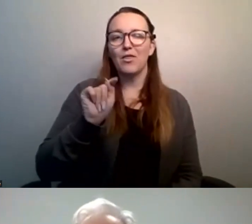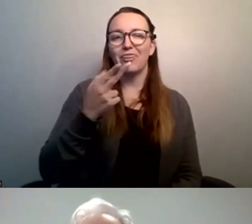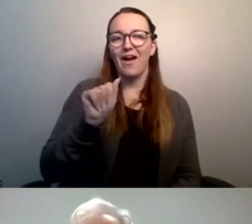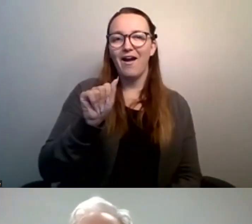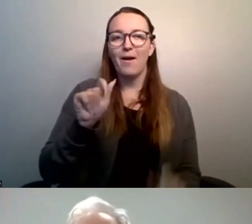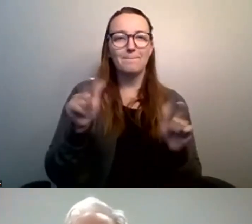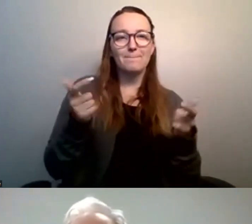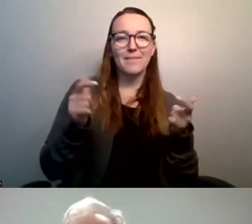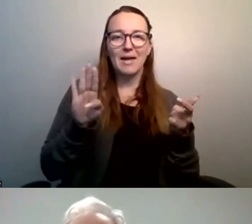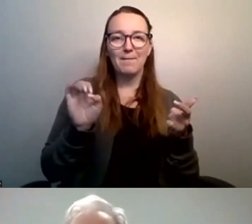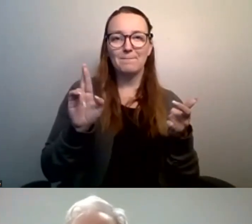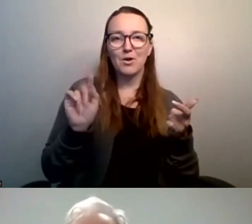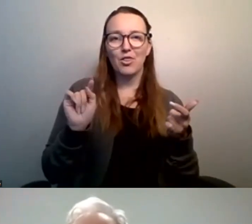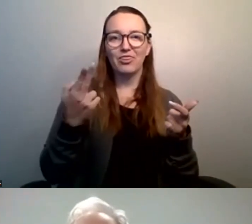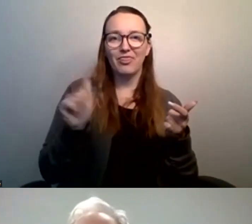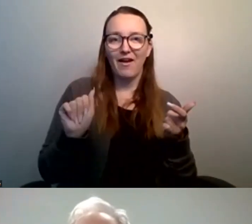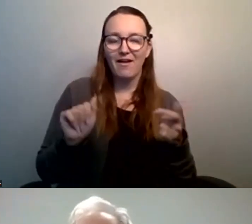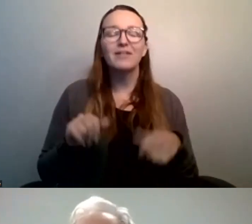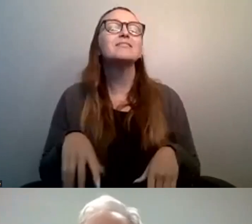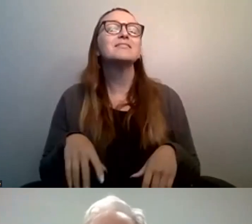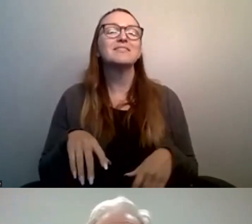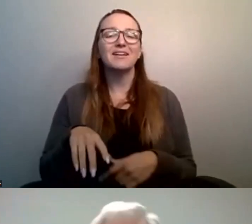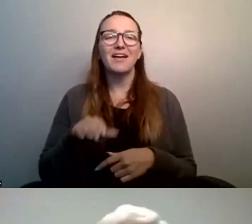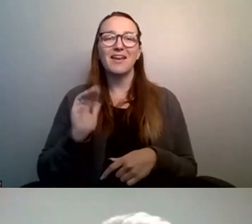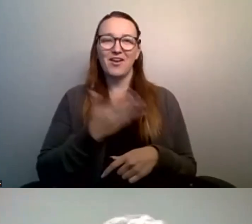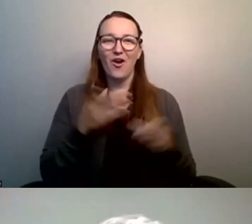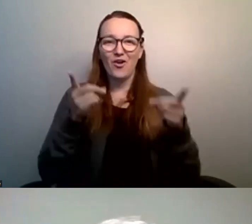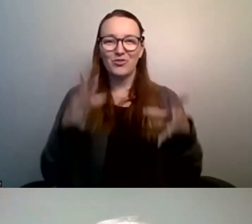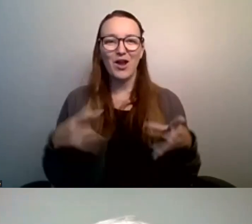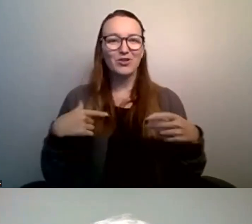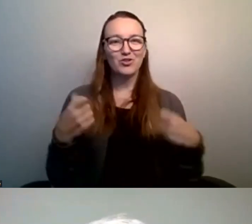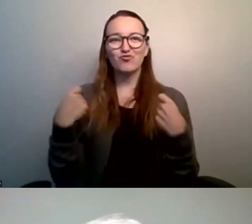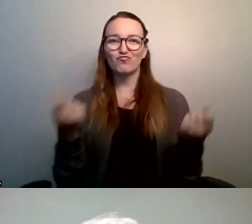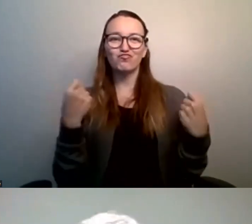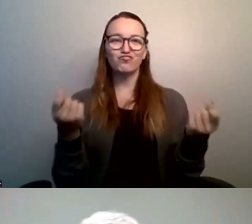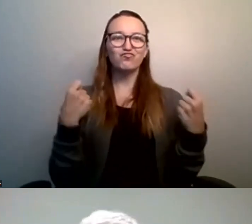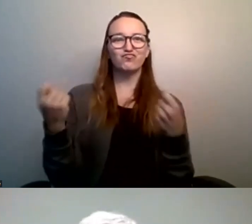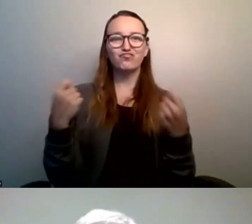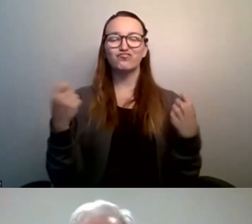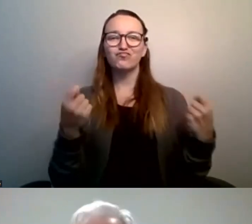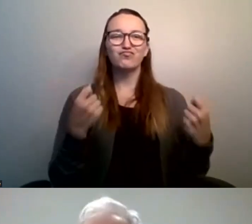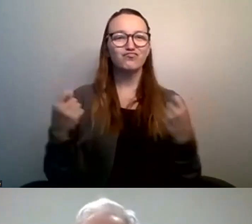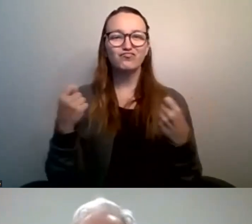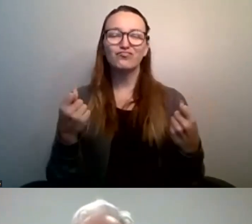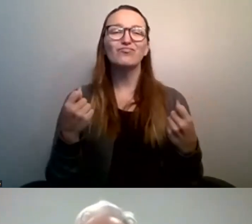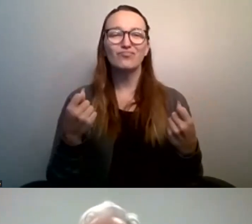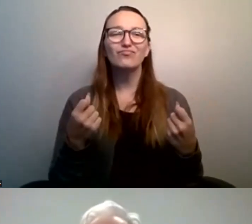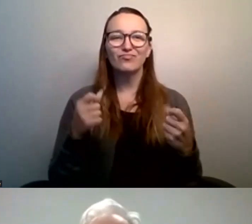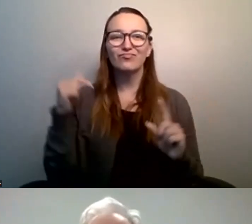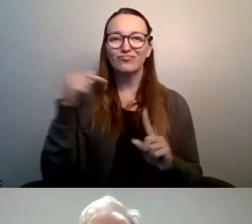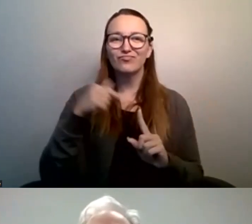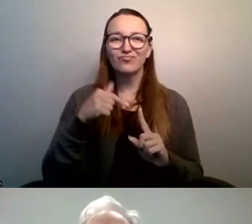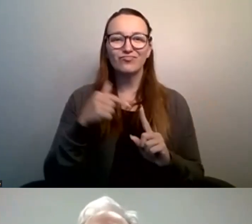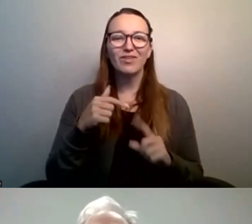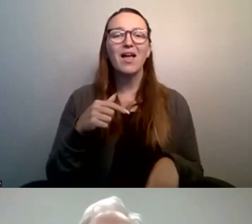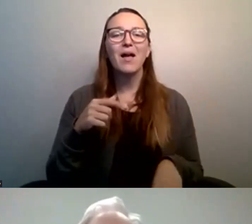Bertha. And again, Devin, our director, drives Big Bertha and serves as a nurse. I just had to make sure I threw that in there. But I